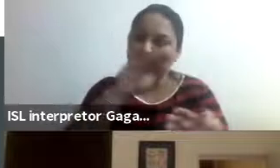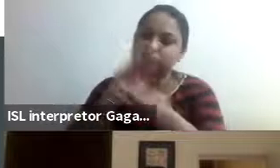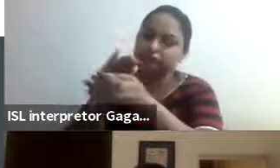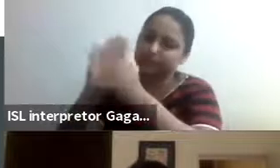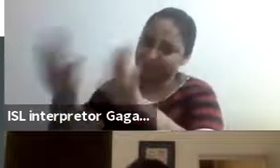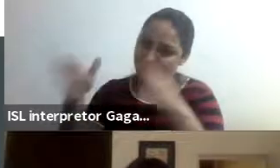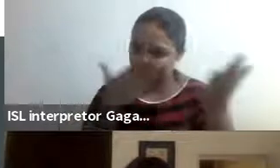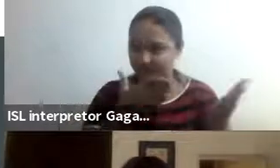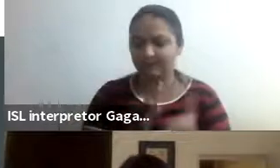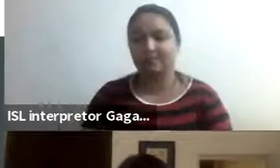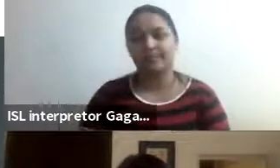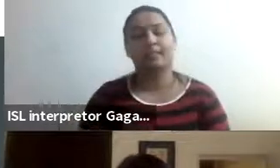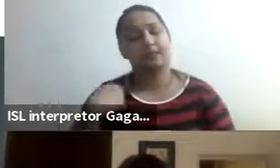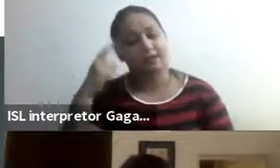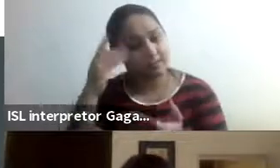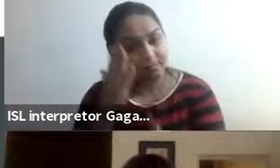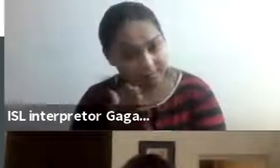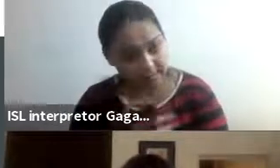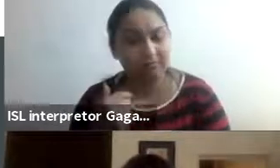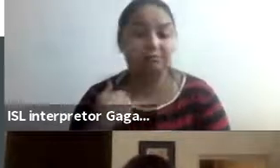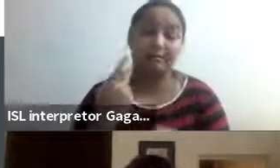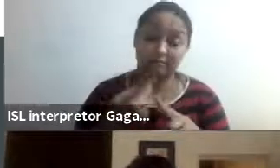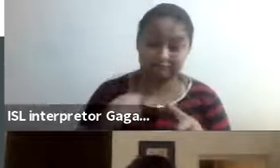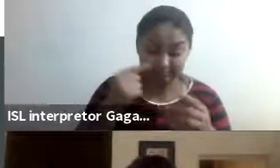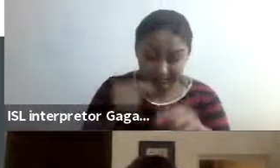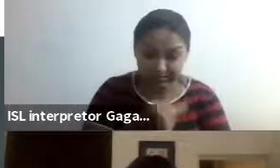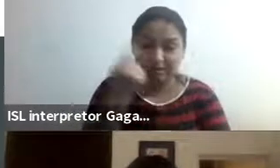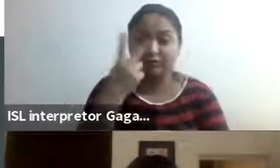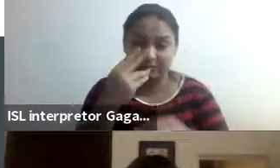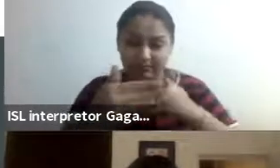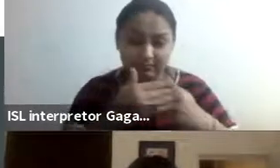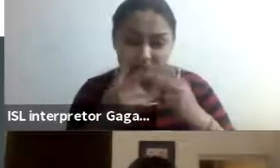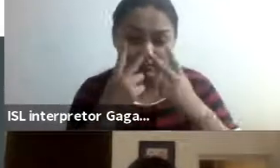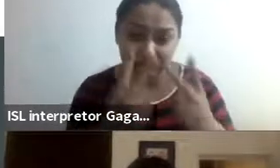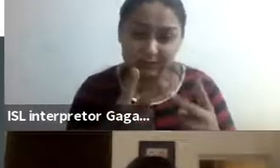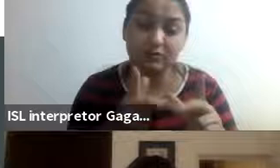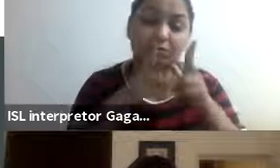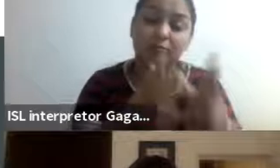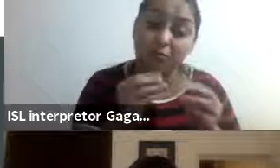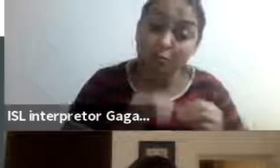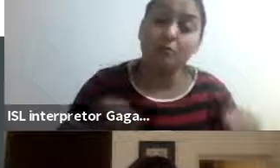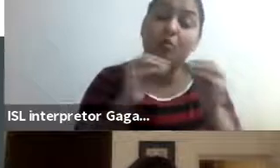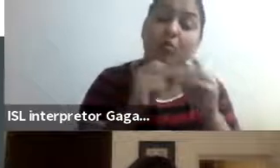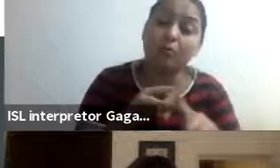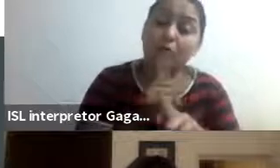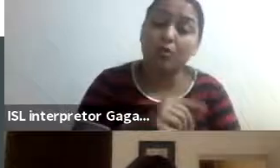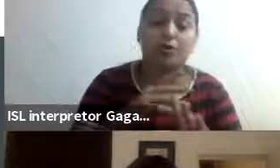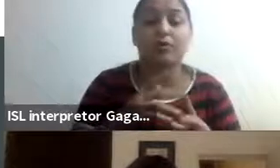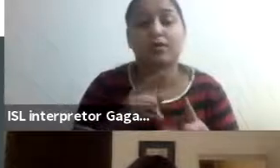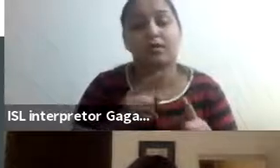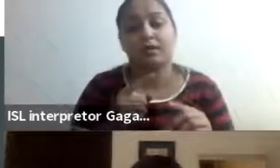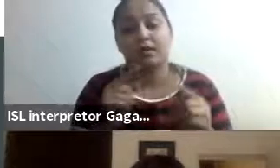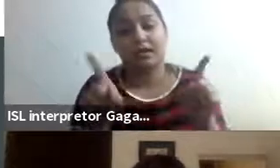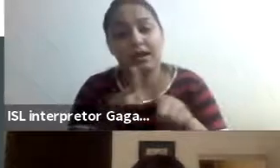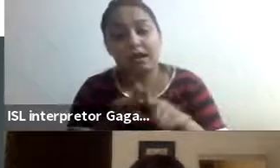survive. I believe if we had a chance to look at them closely, it would tell us so much more about what it was like for